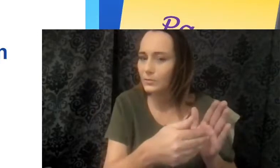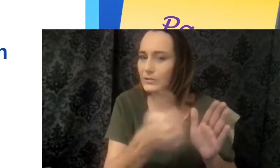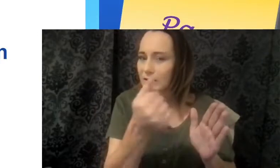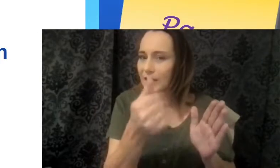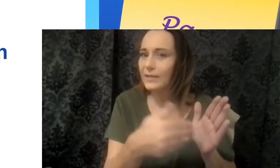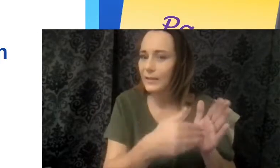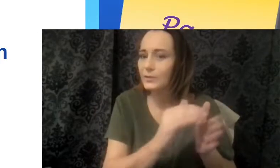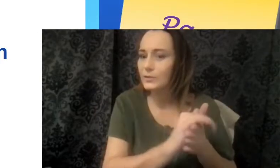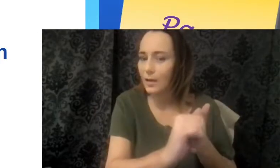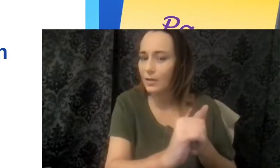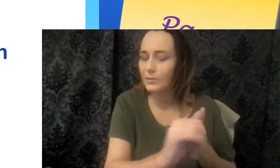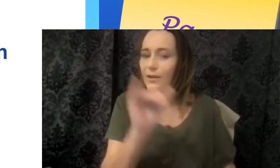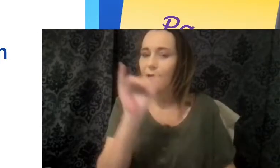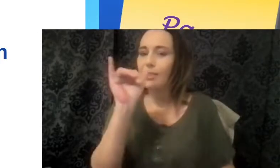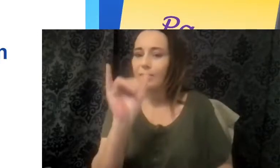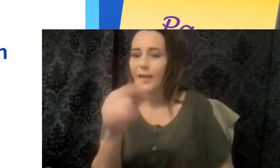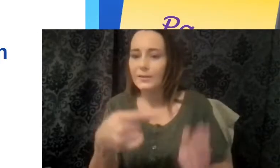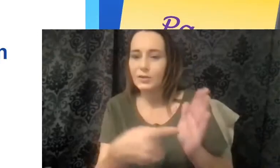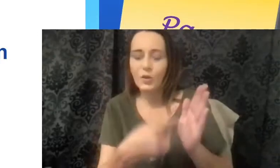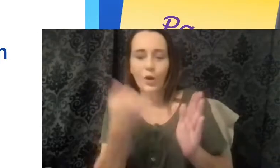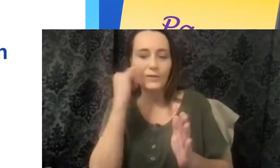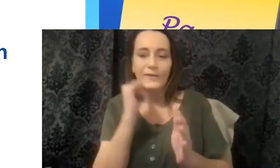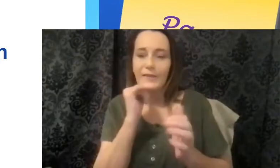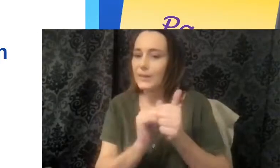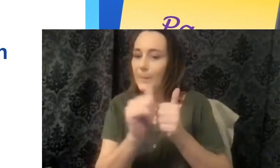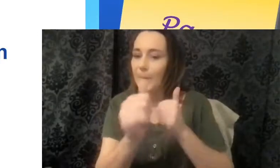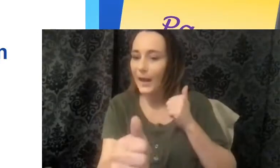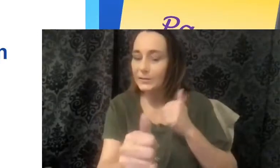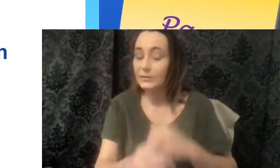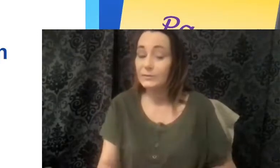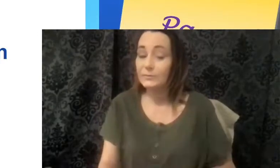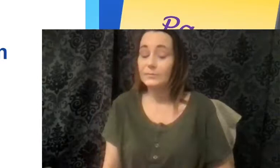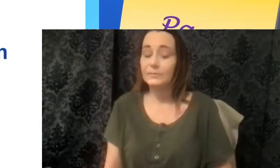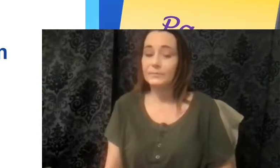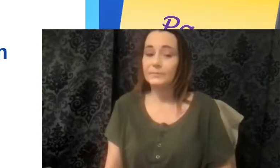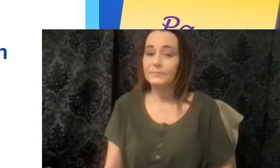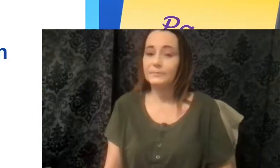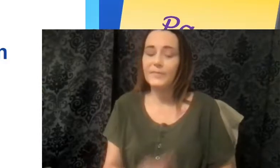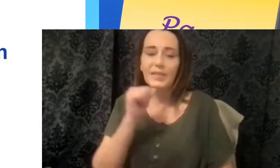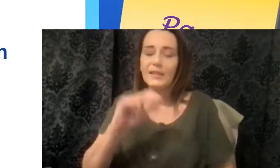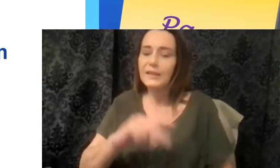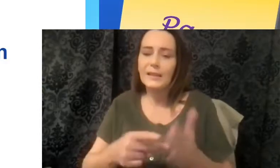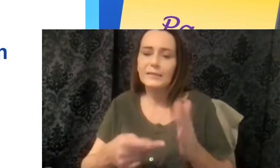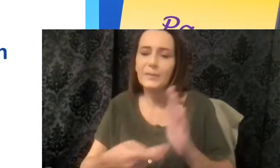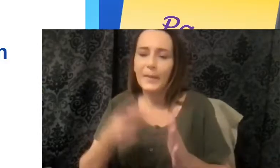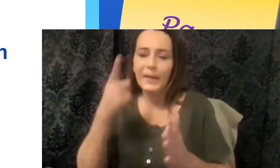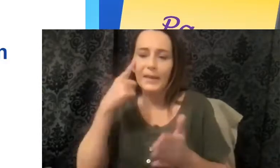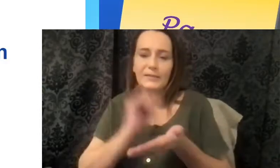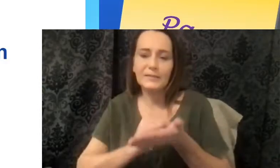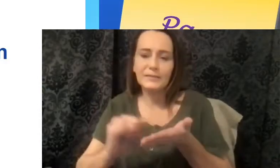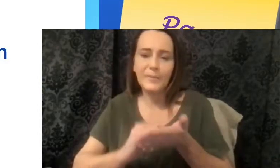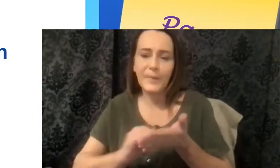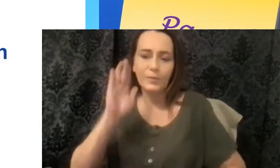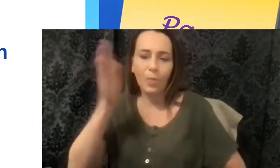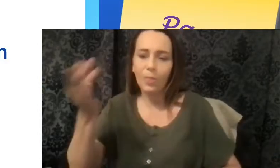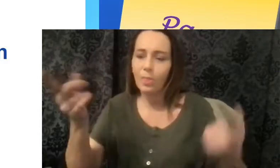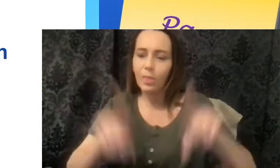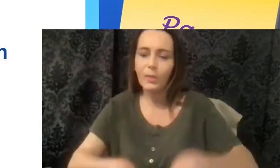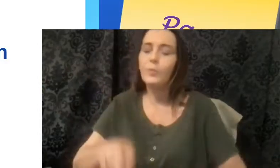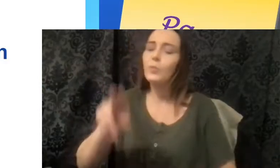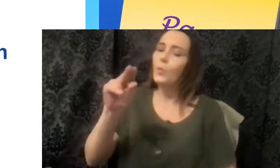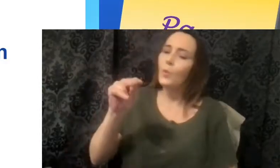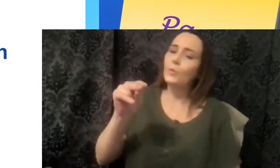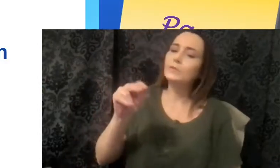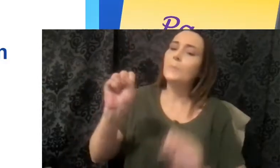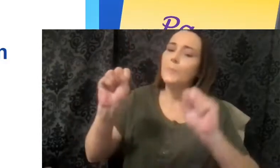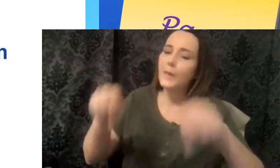incurred if this does not pass. Now, if this does not pass, that doesn't mean there's going to be an inspection. It just means there could be an